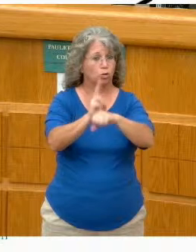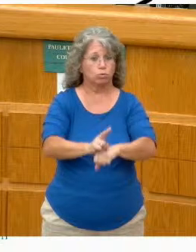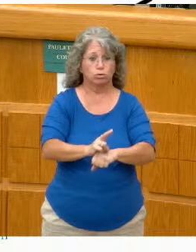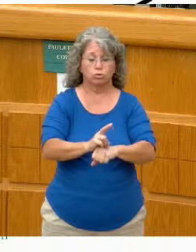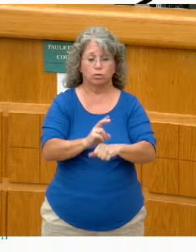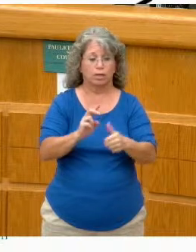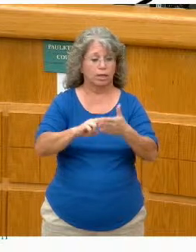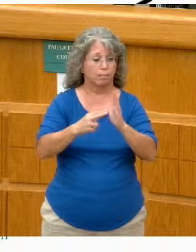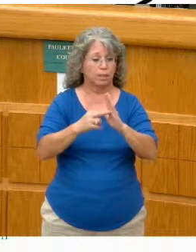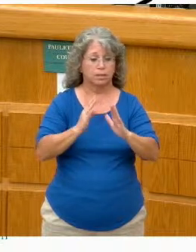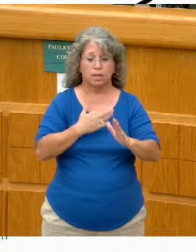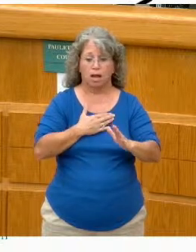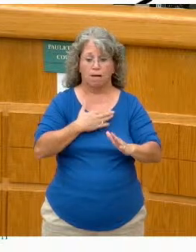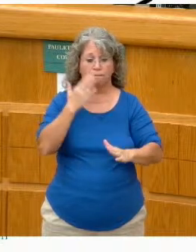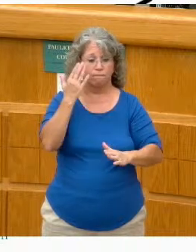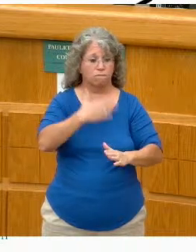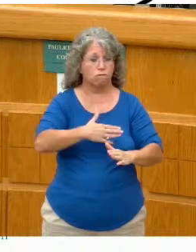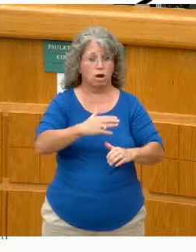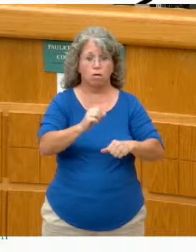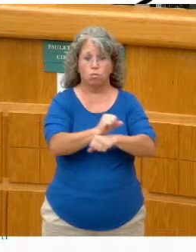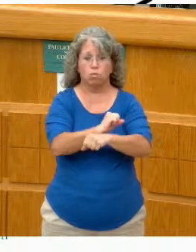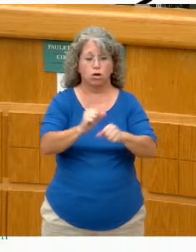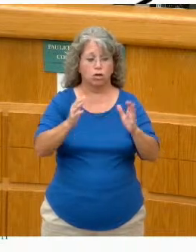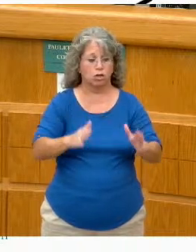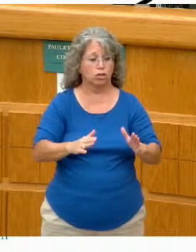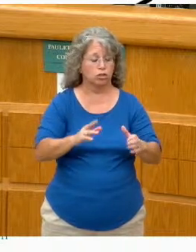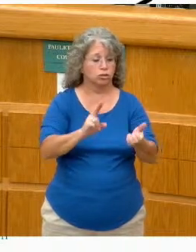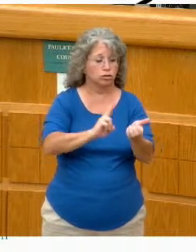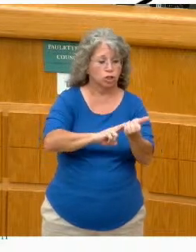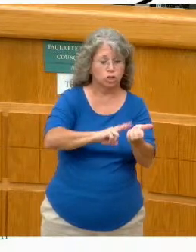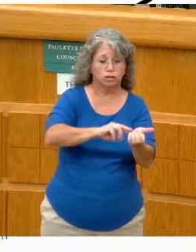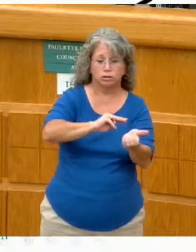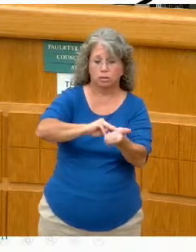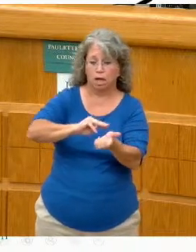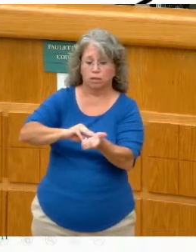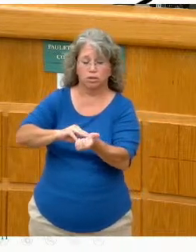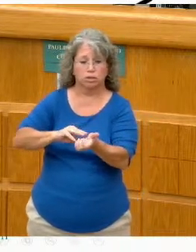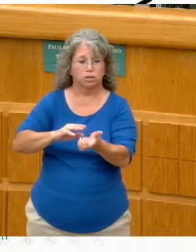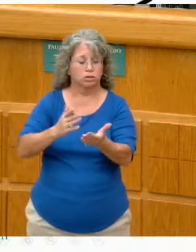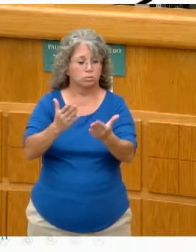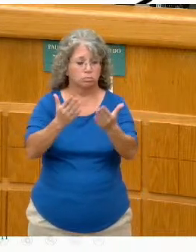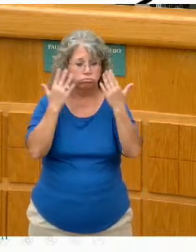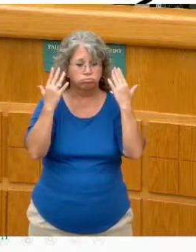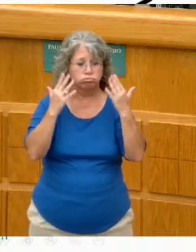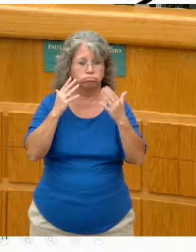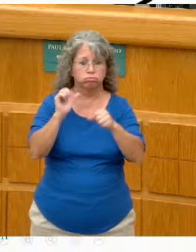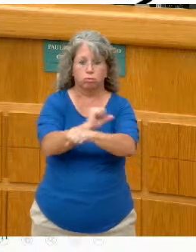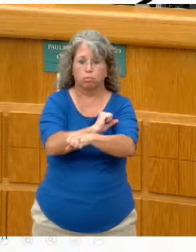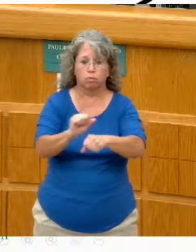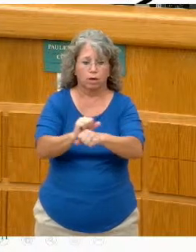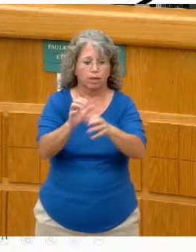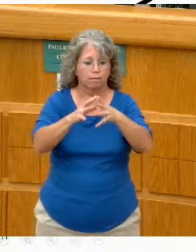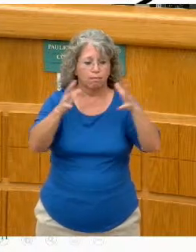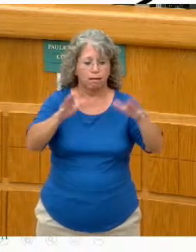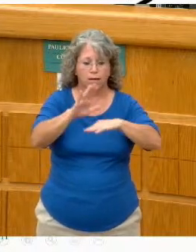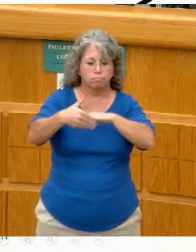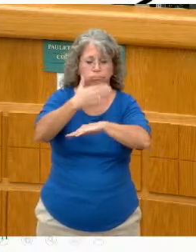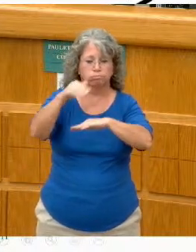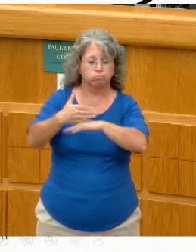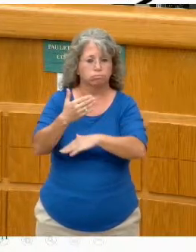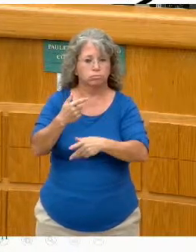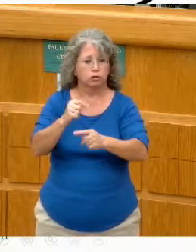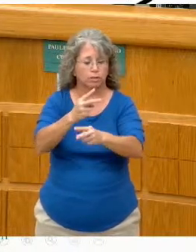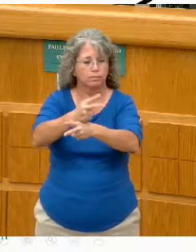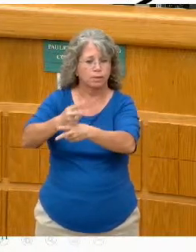like nurses and doctors are getting tired because they're having to work a lot to try to keep all these patients taken care